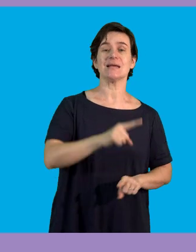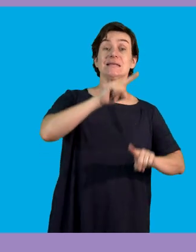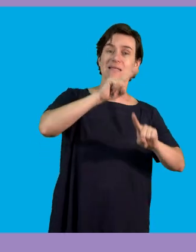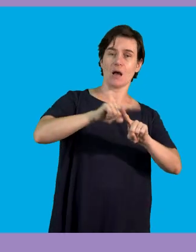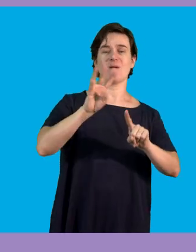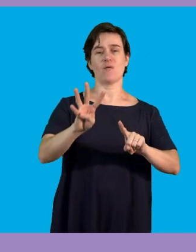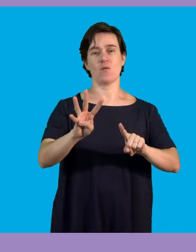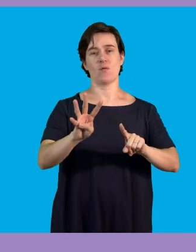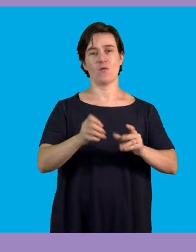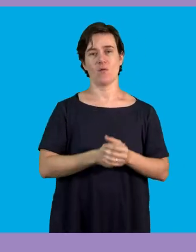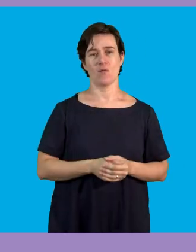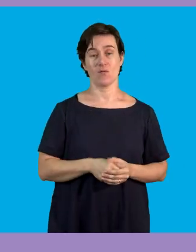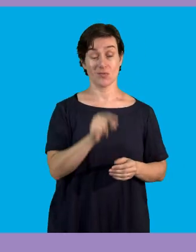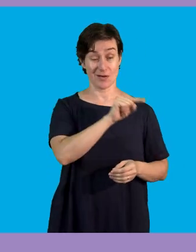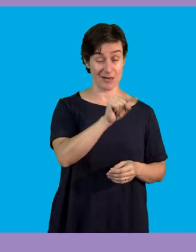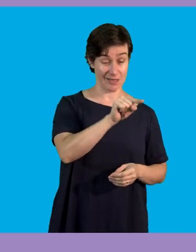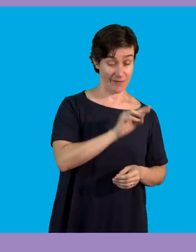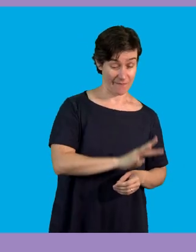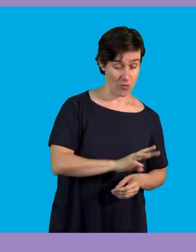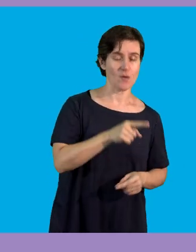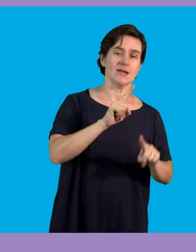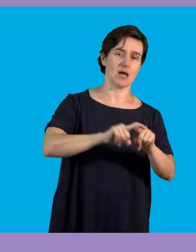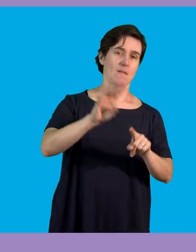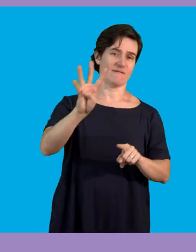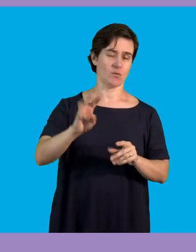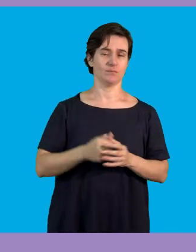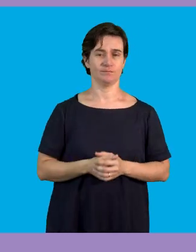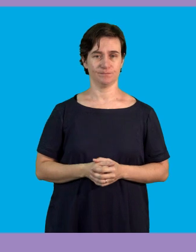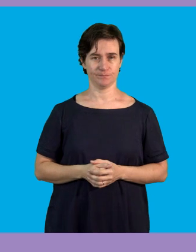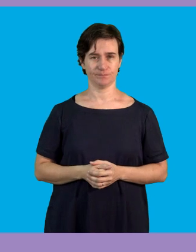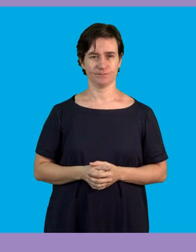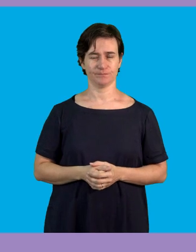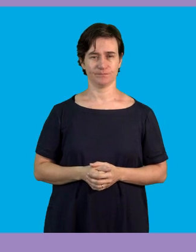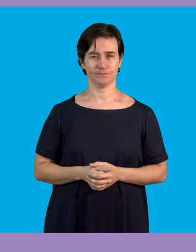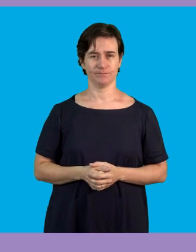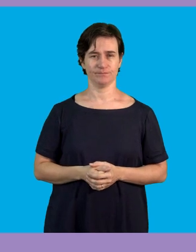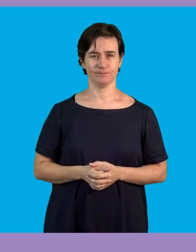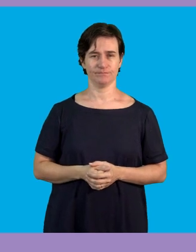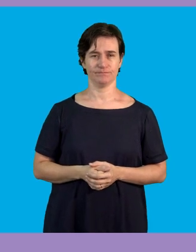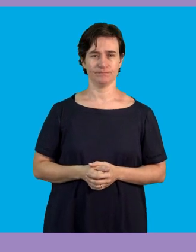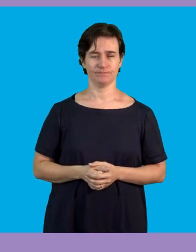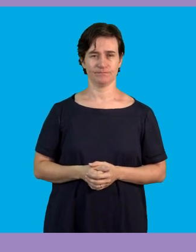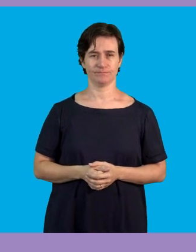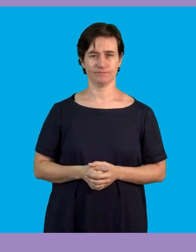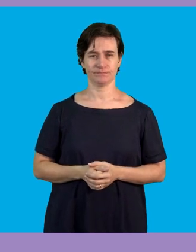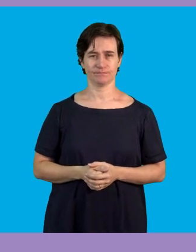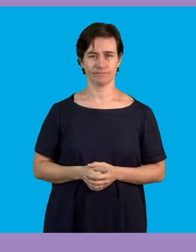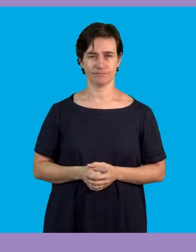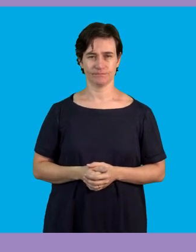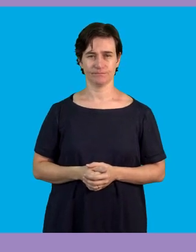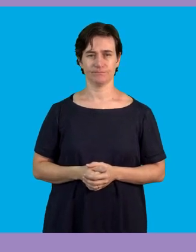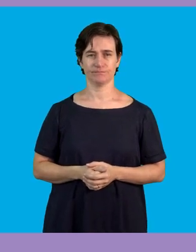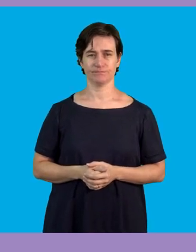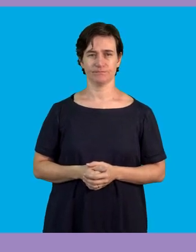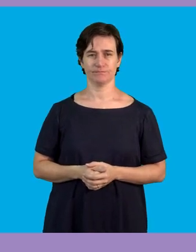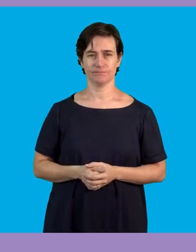we need to multiply by 4. Let's write it a bit far from that. so that we're able